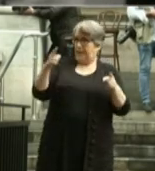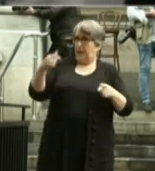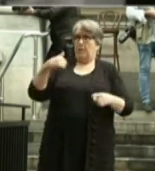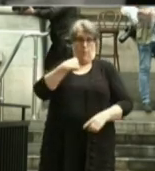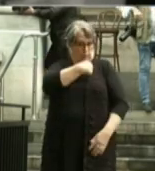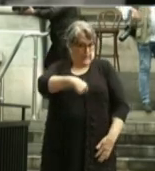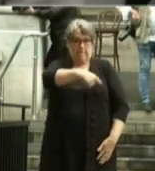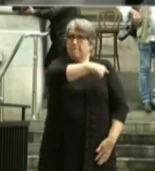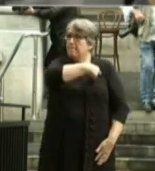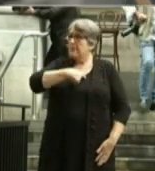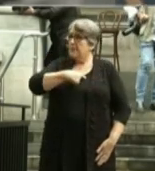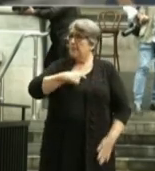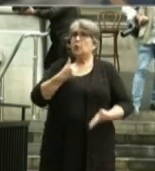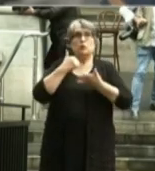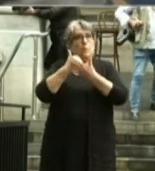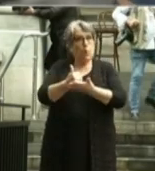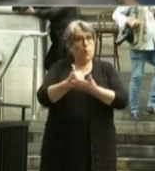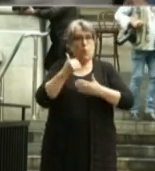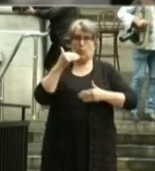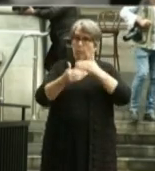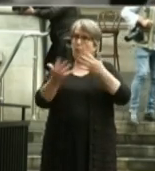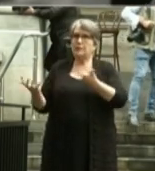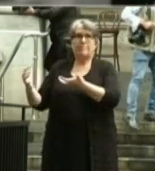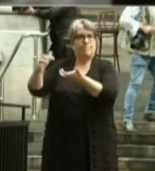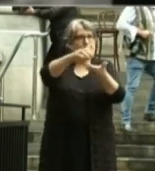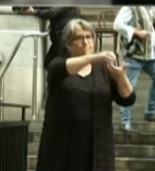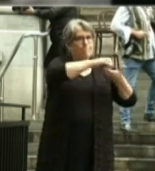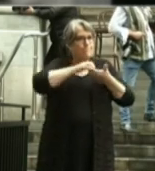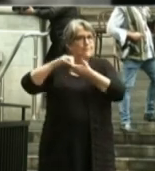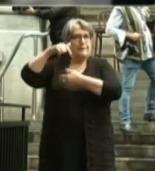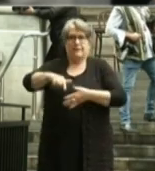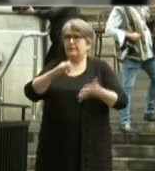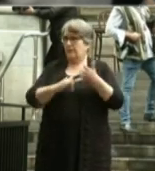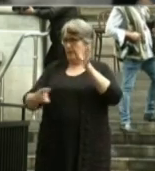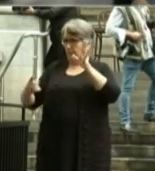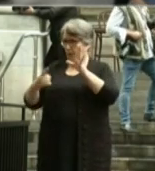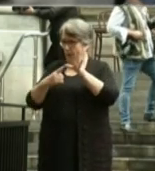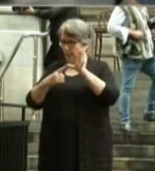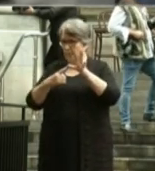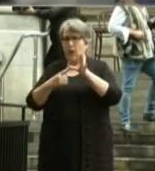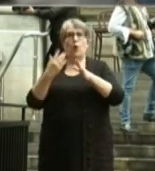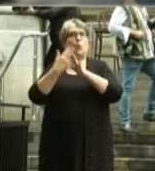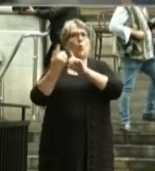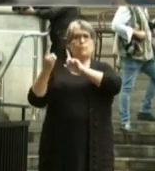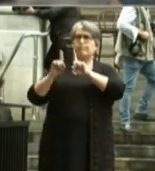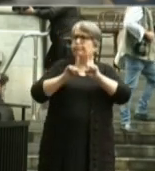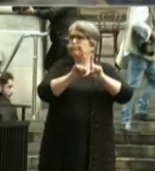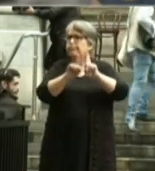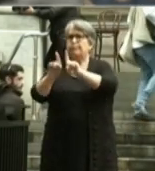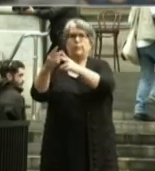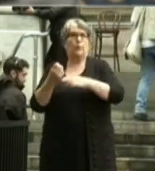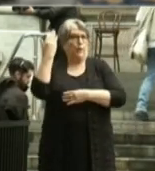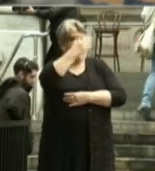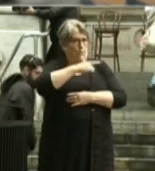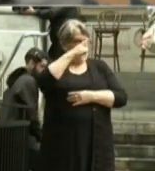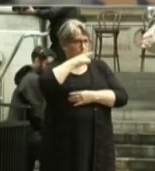commitment to supporting the process of reconciliation in our state, and to working side by side with